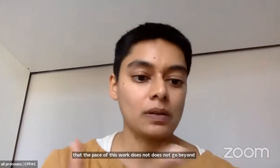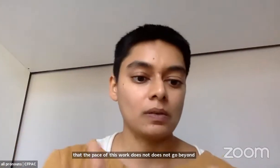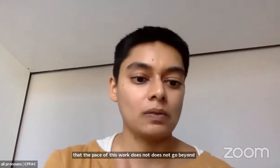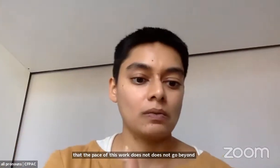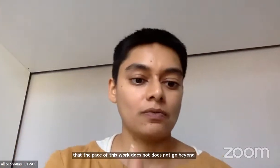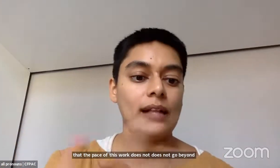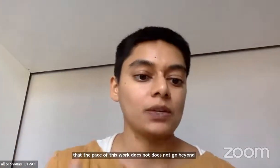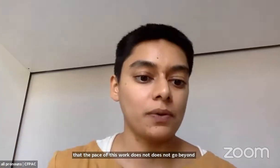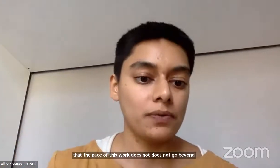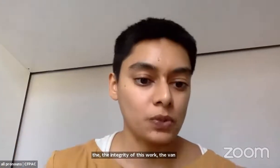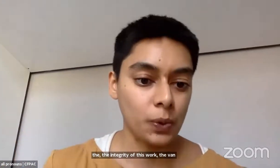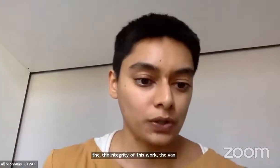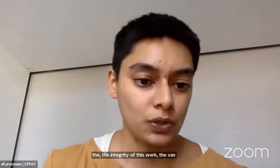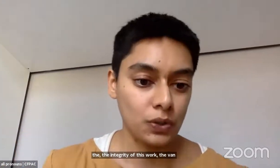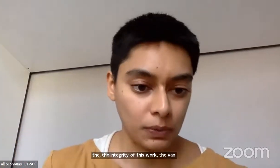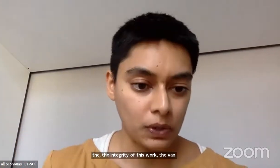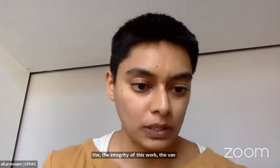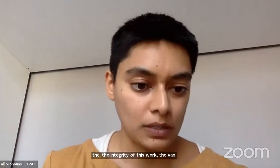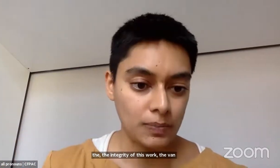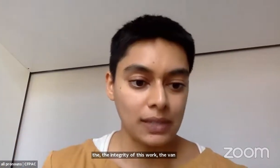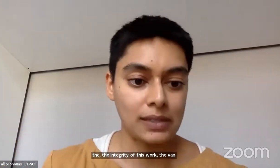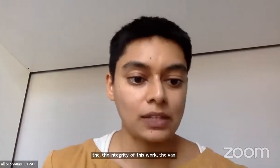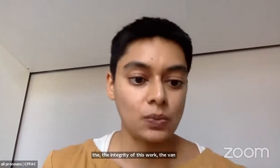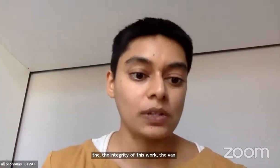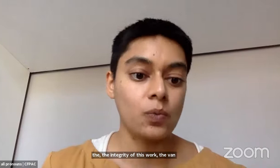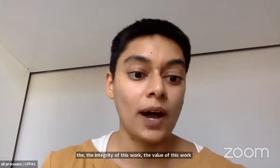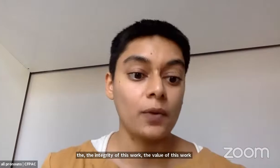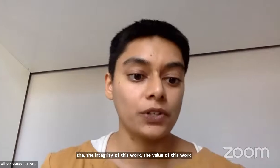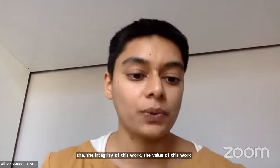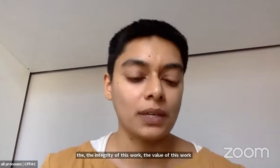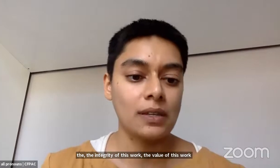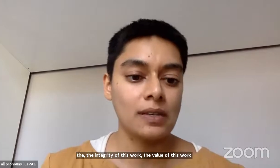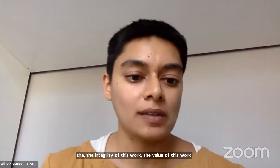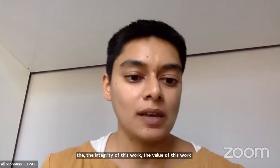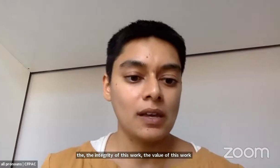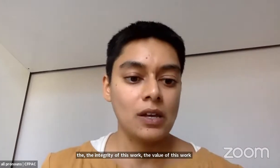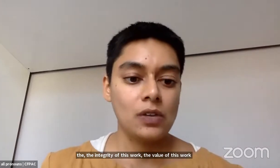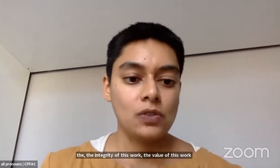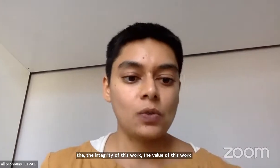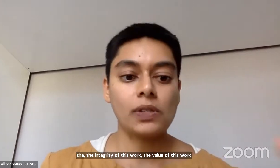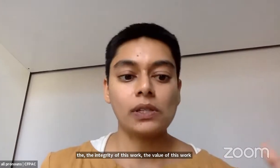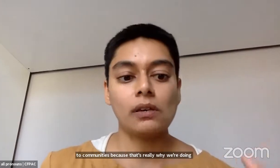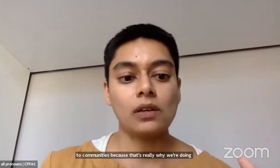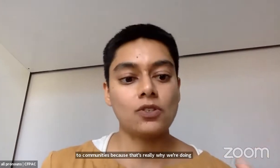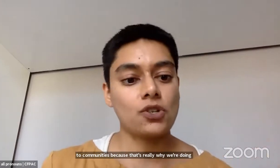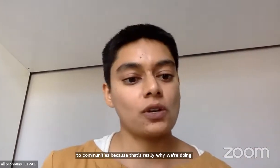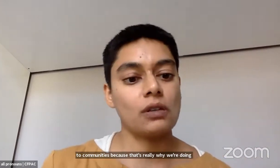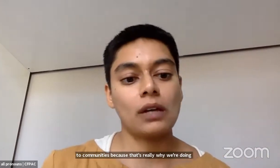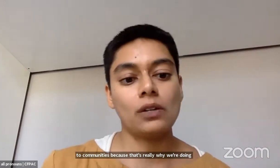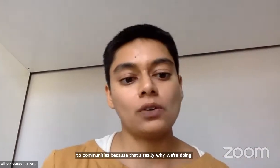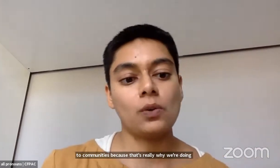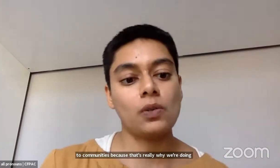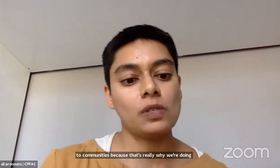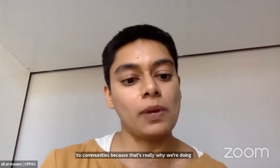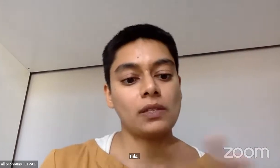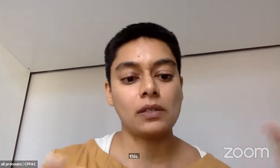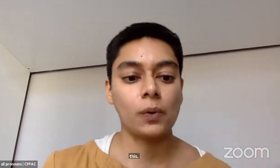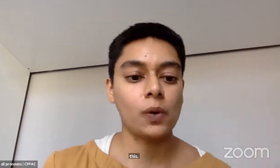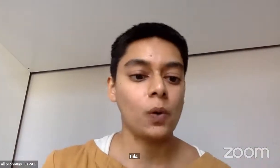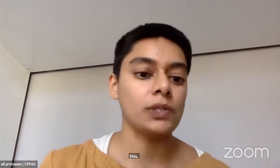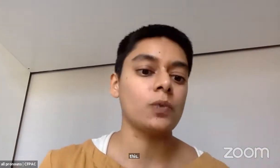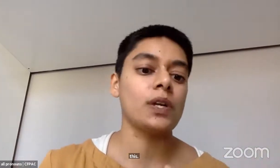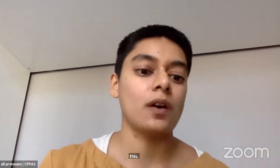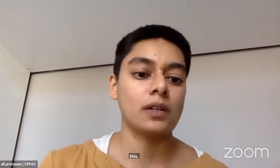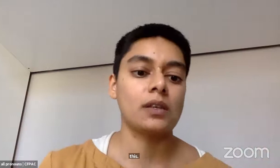the value of this work to communities, because that's really why we're doing this. So really ensuring that, you know, the spaces